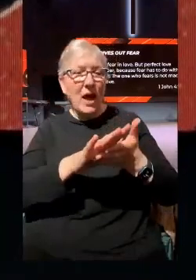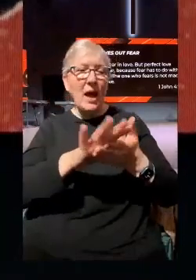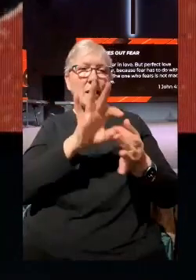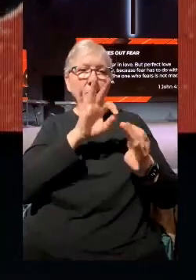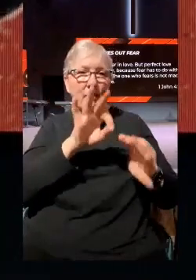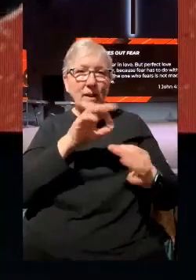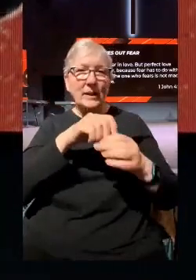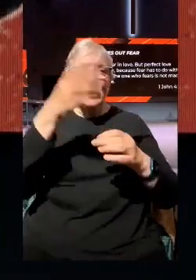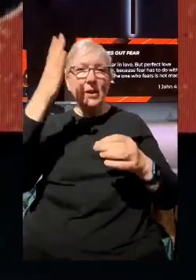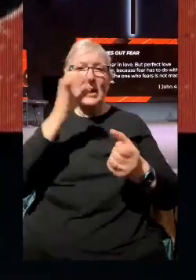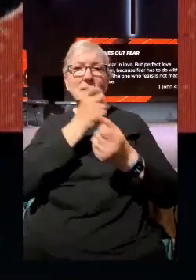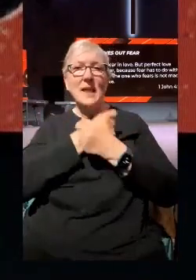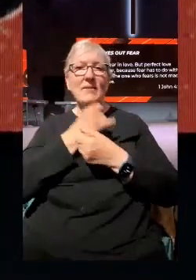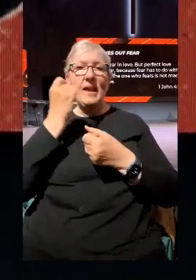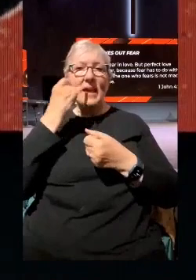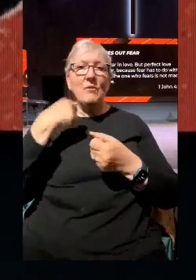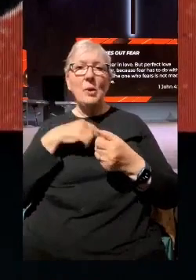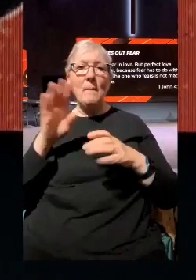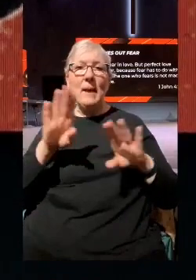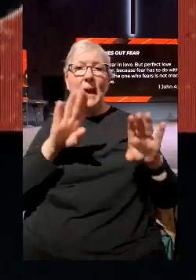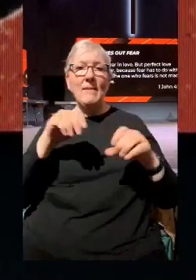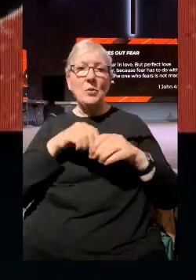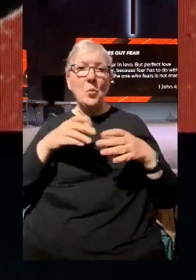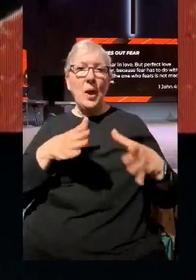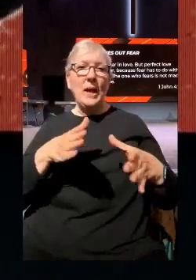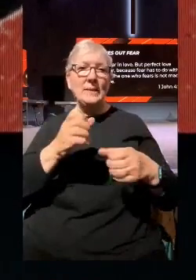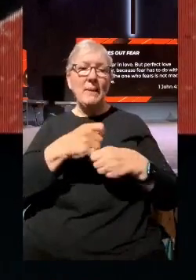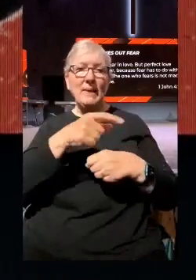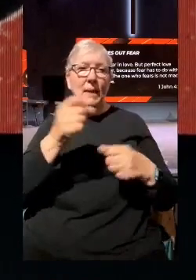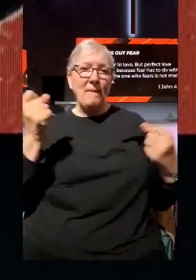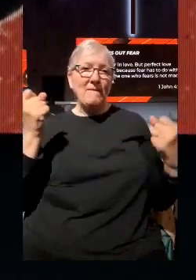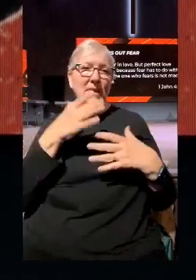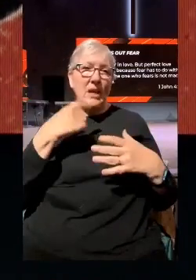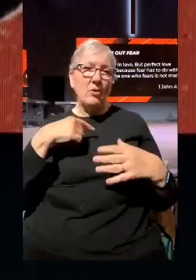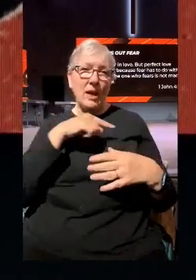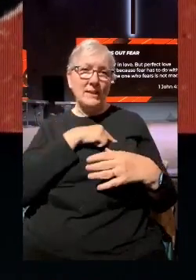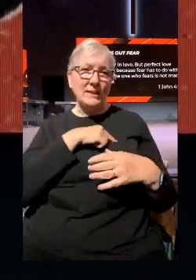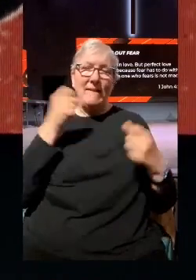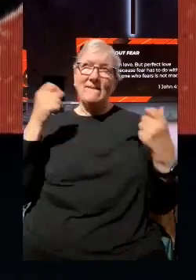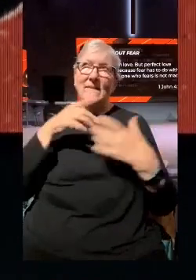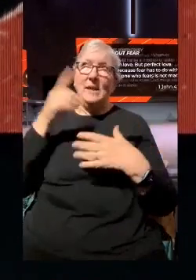love if we behave in ways that make them fear us and him.